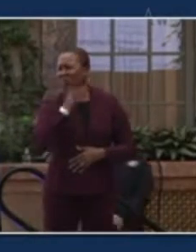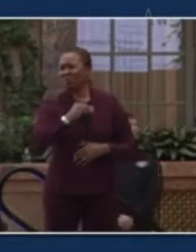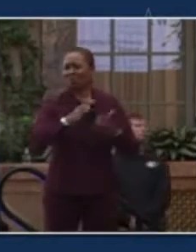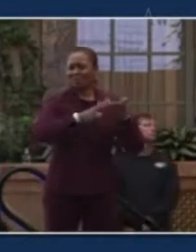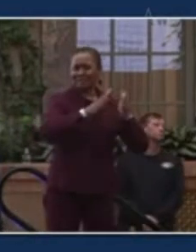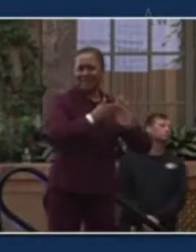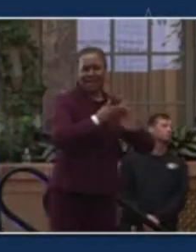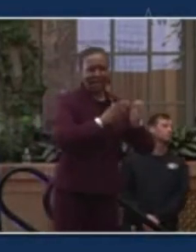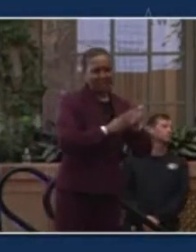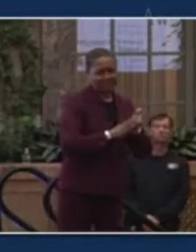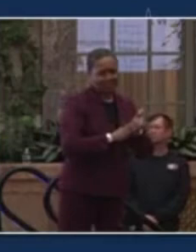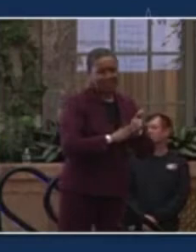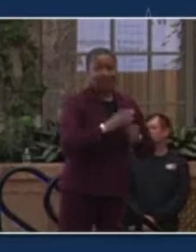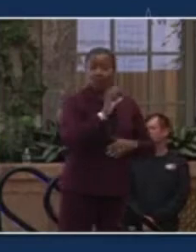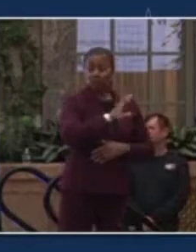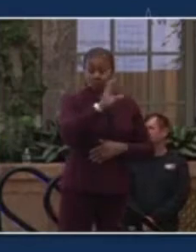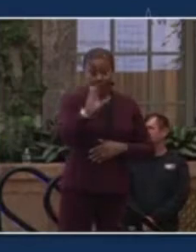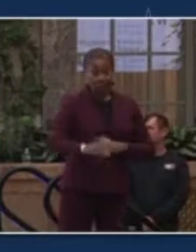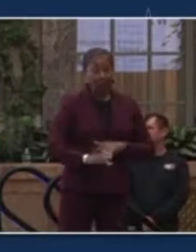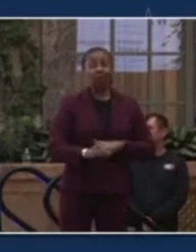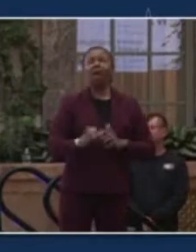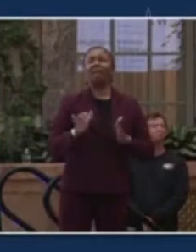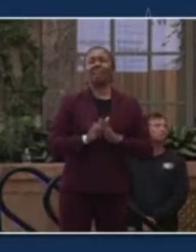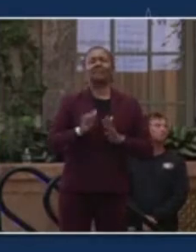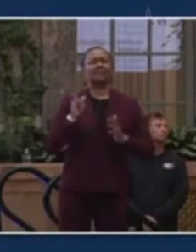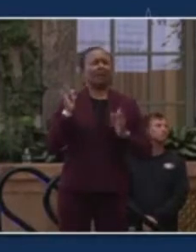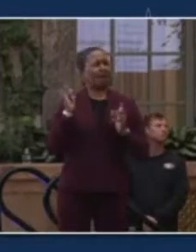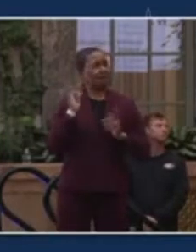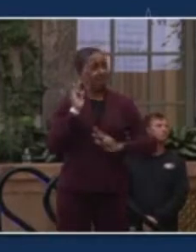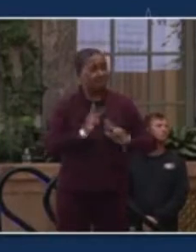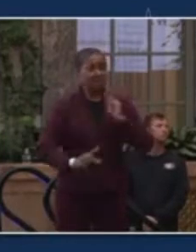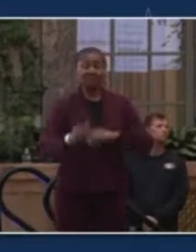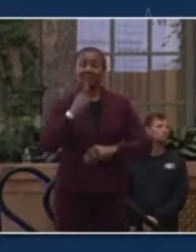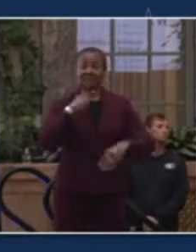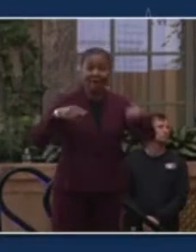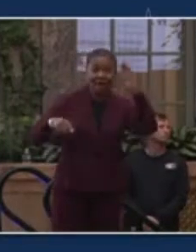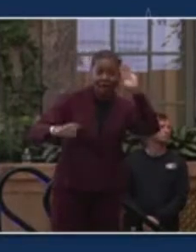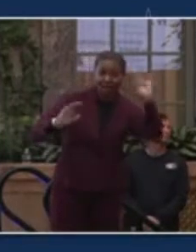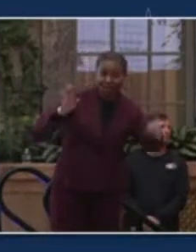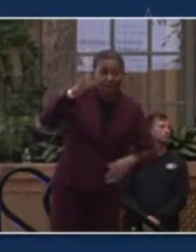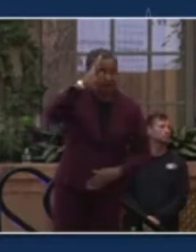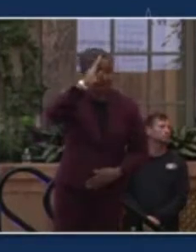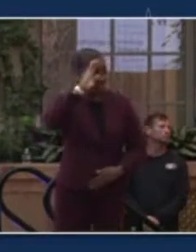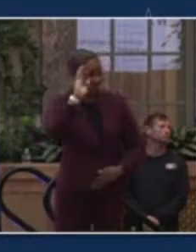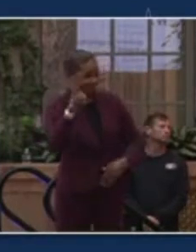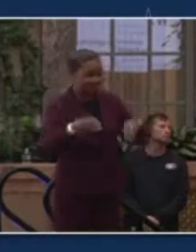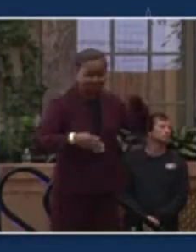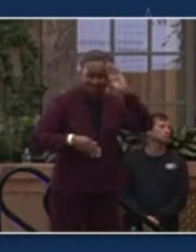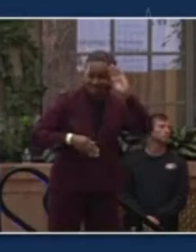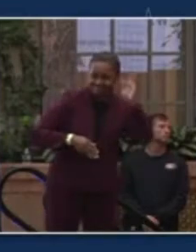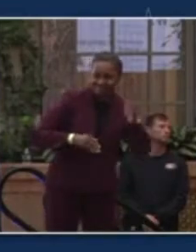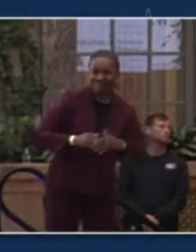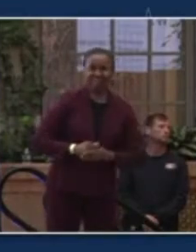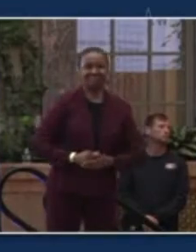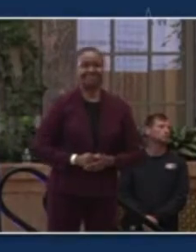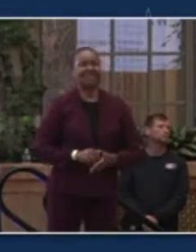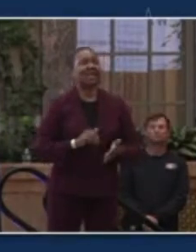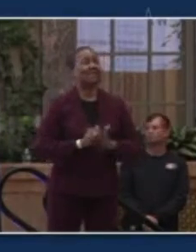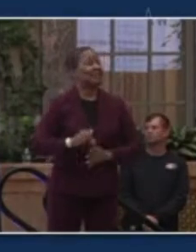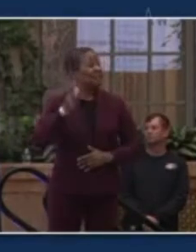for. Chicago is where people say hello. Oh, listen